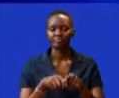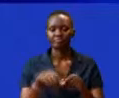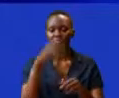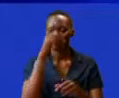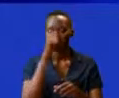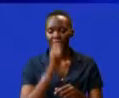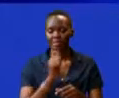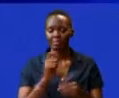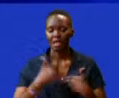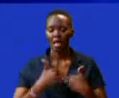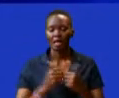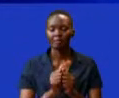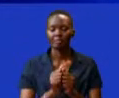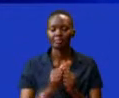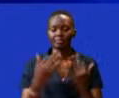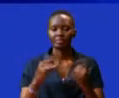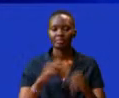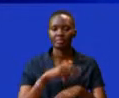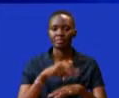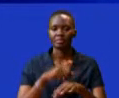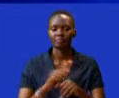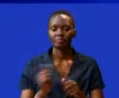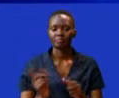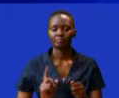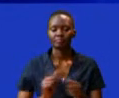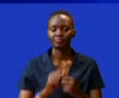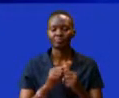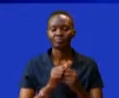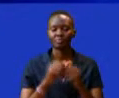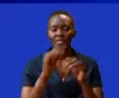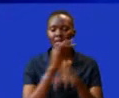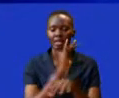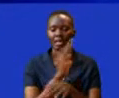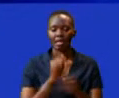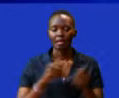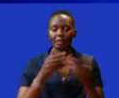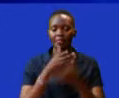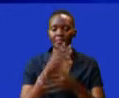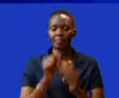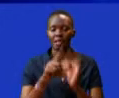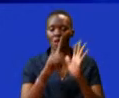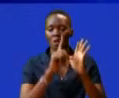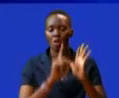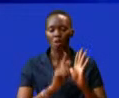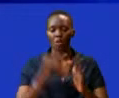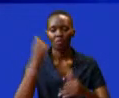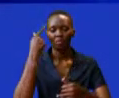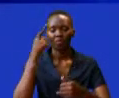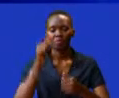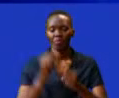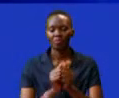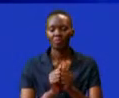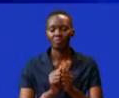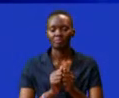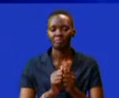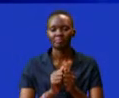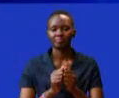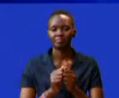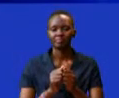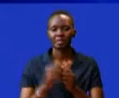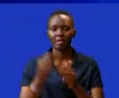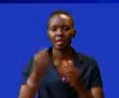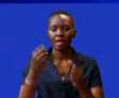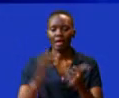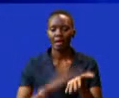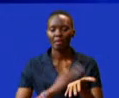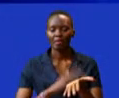plane. Od bura mamalo koro kwani mondo mi okal chik matayo weche kata masiche mamuoch apoya kendo neno